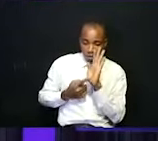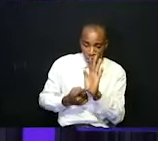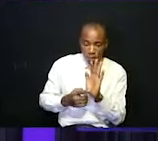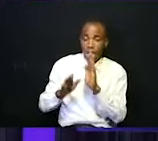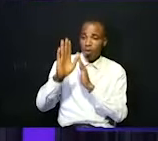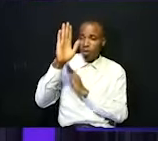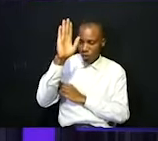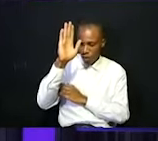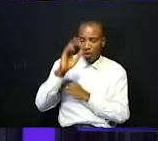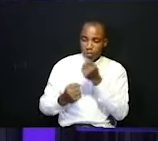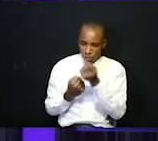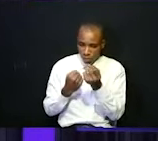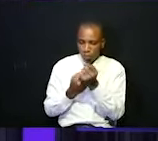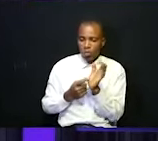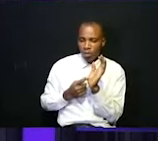God is